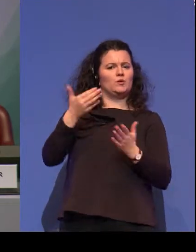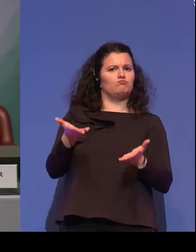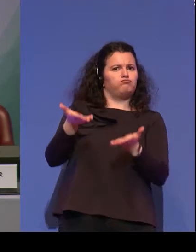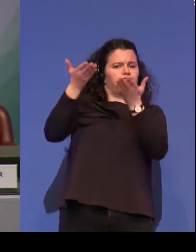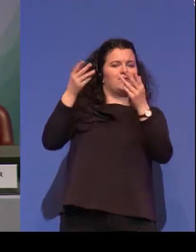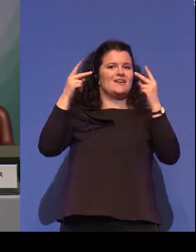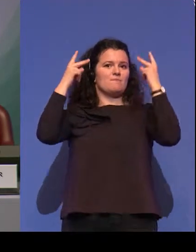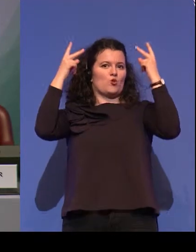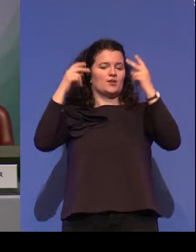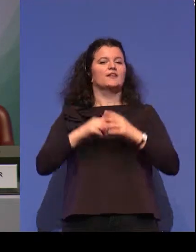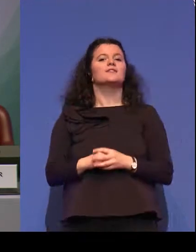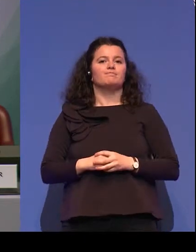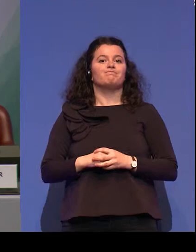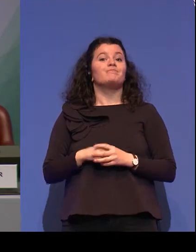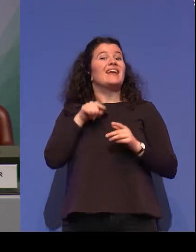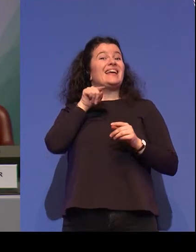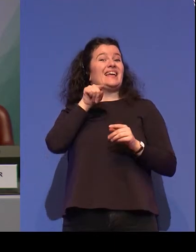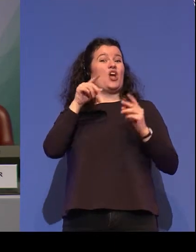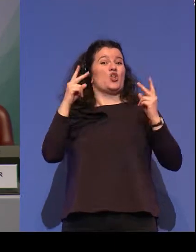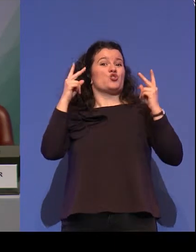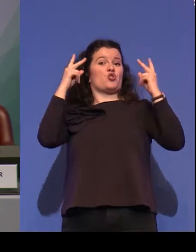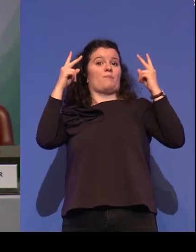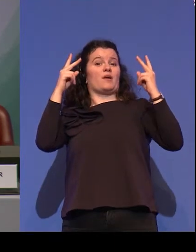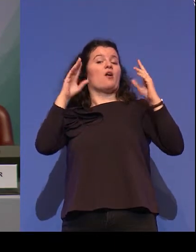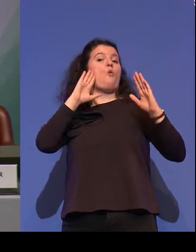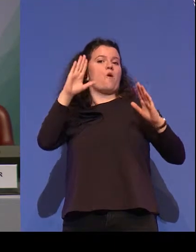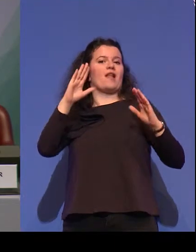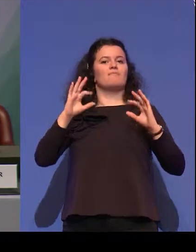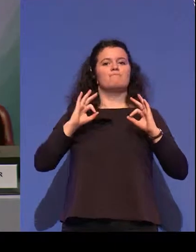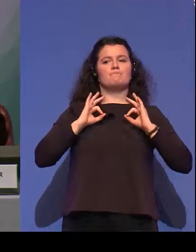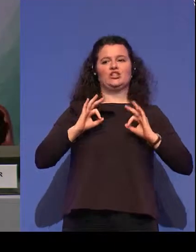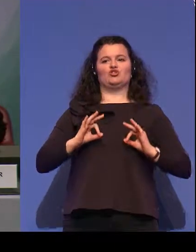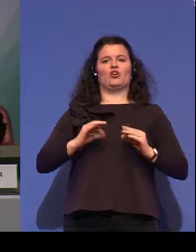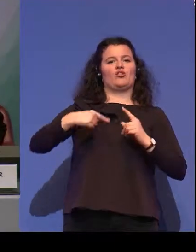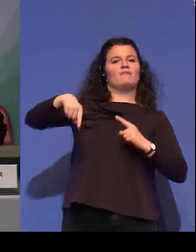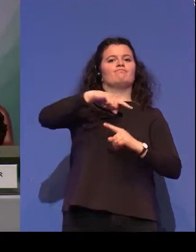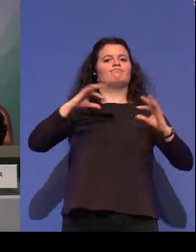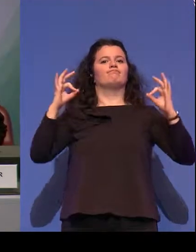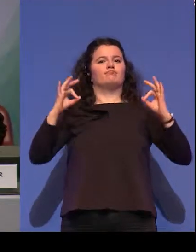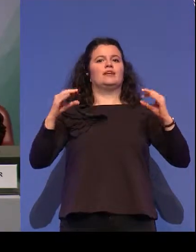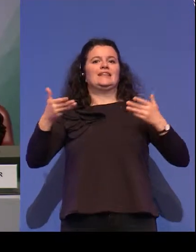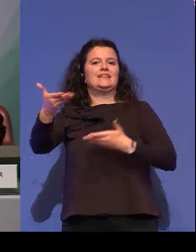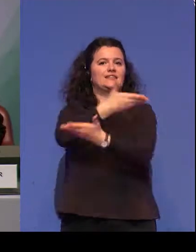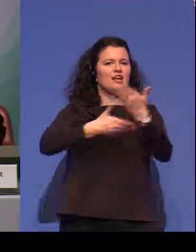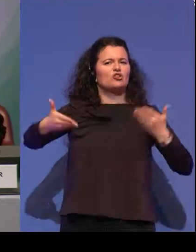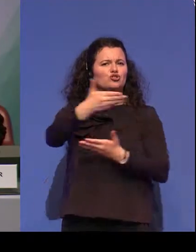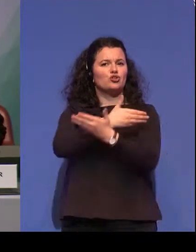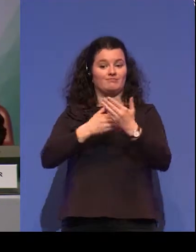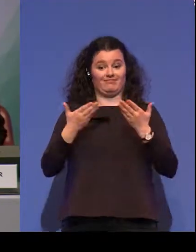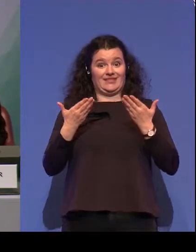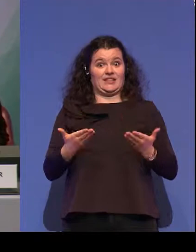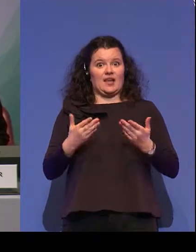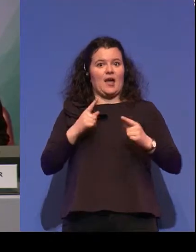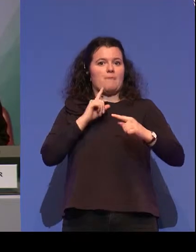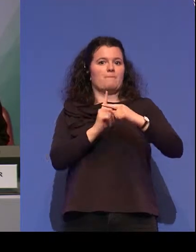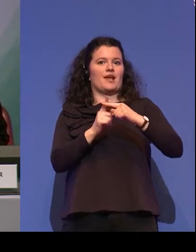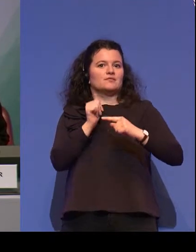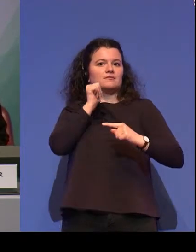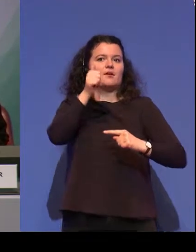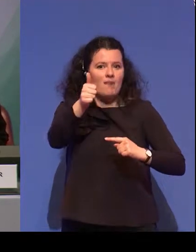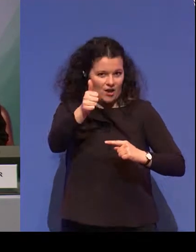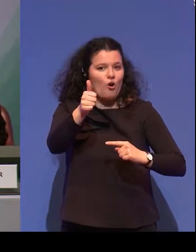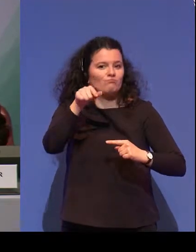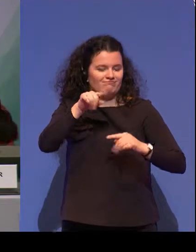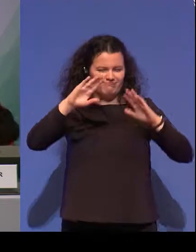will be on the agenda for the two ministerial roundtables which will take place today and tomorrow. As you may know,